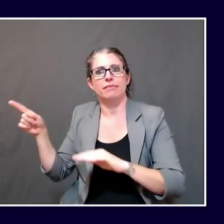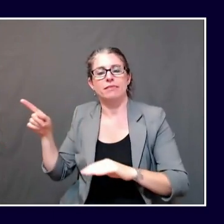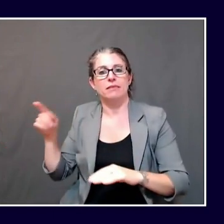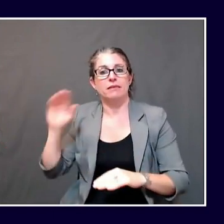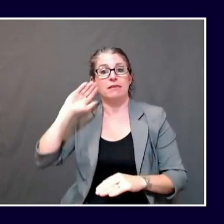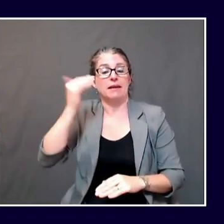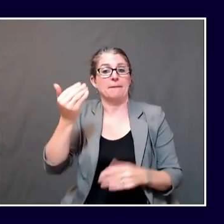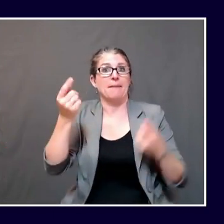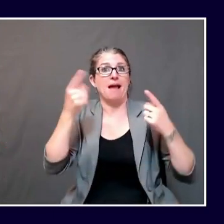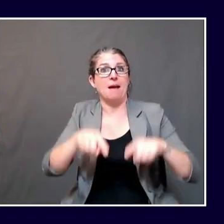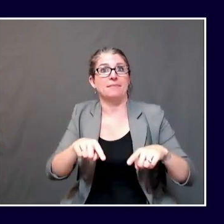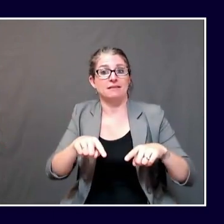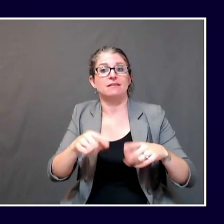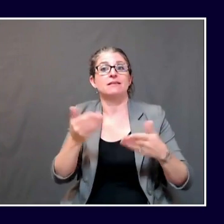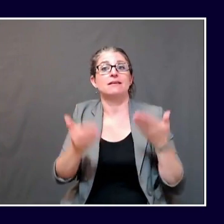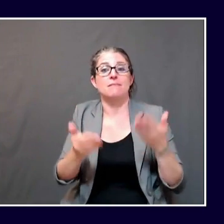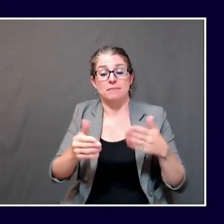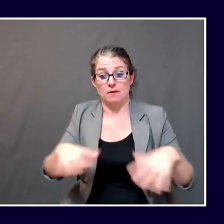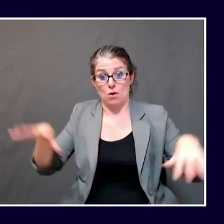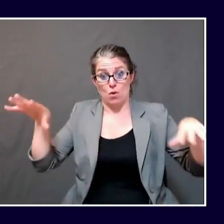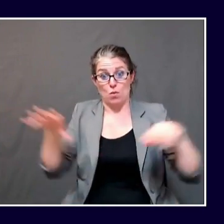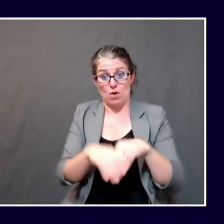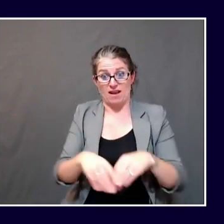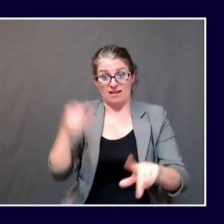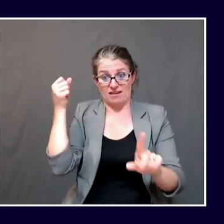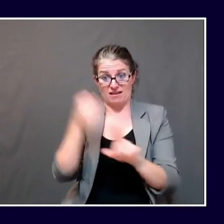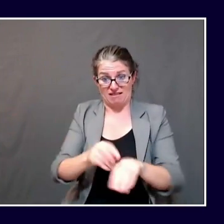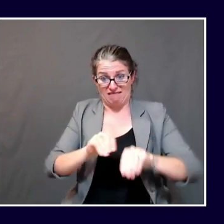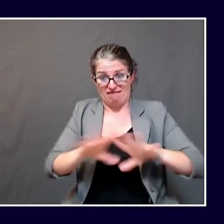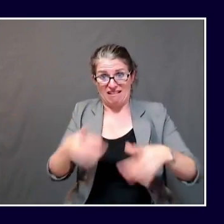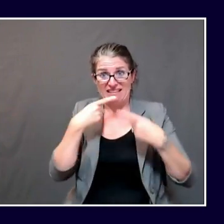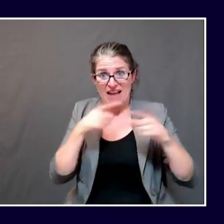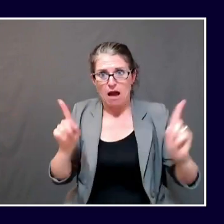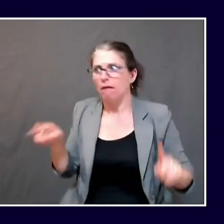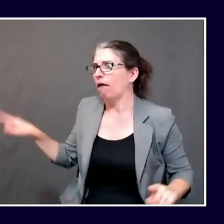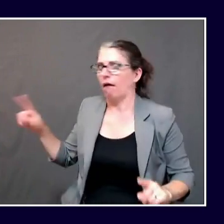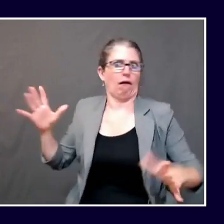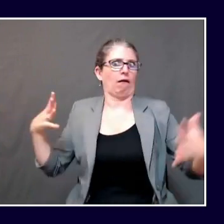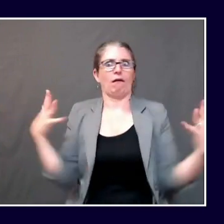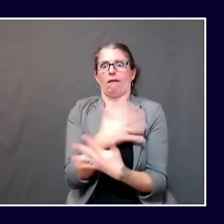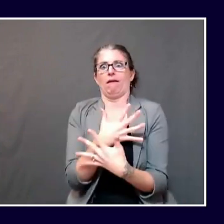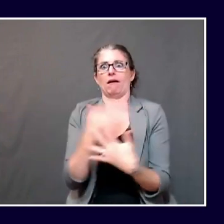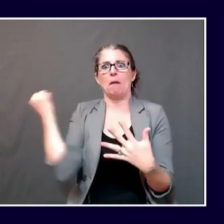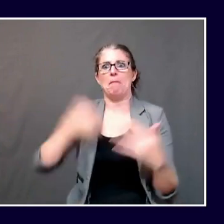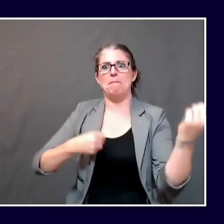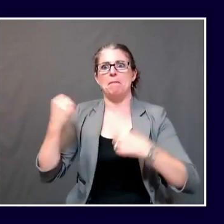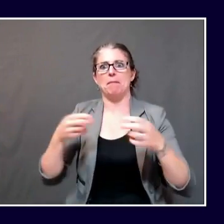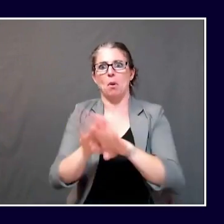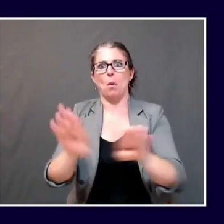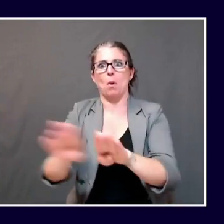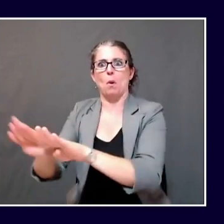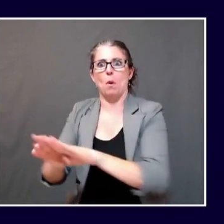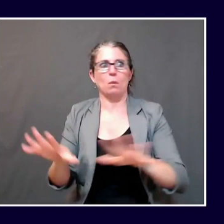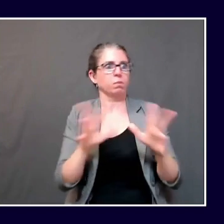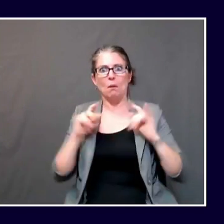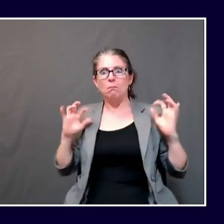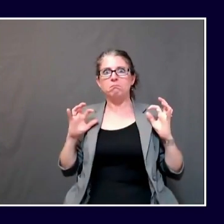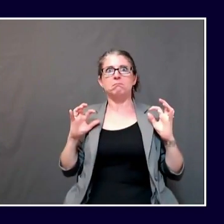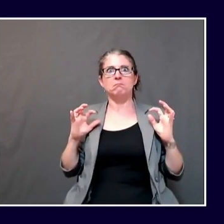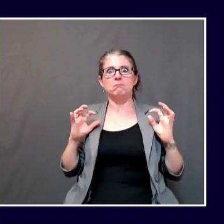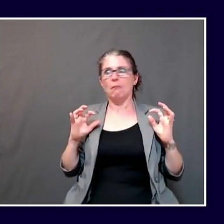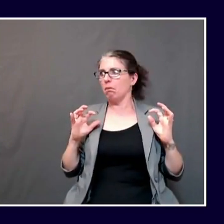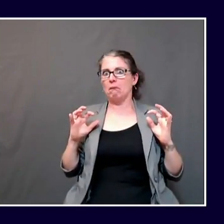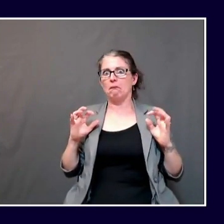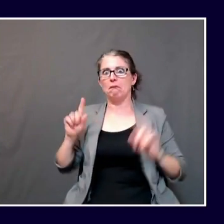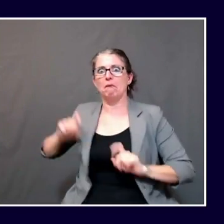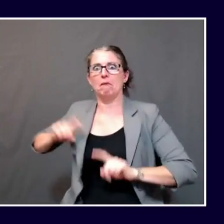schools closed. They put a clamp on things in such a fashion to reduce any further transmission. That, I think, is one of the